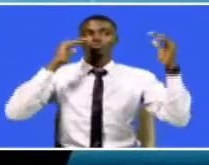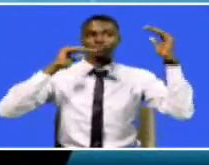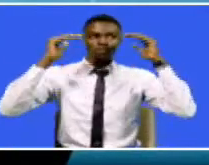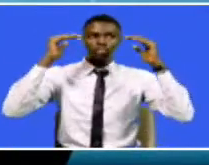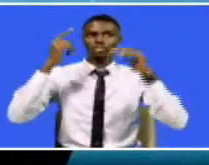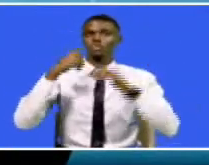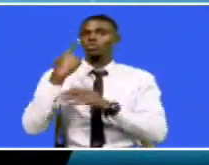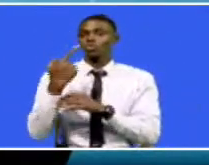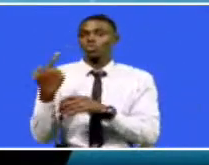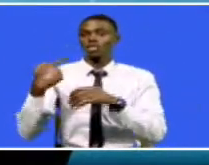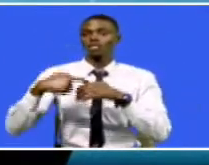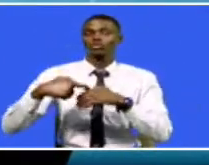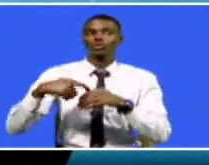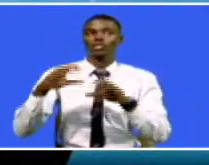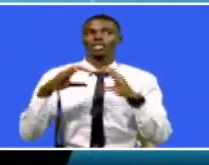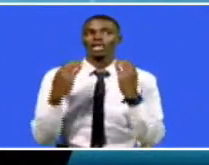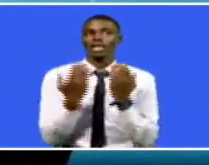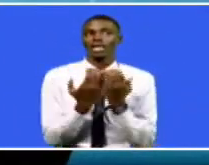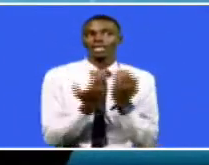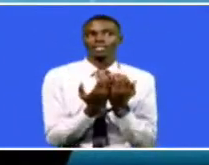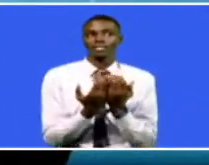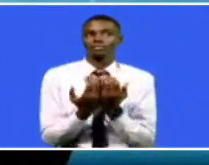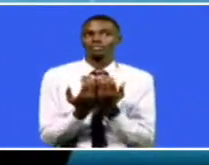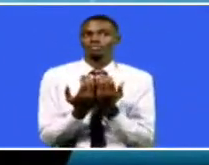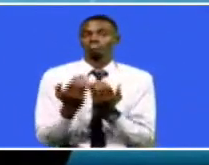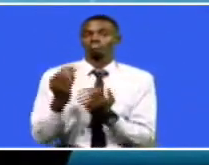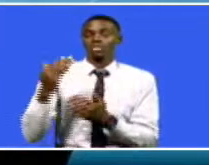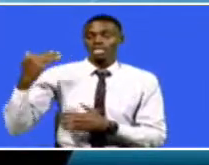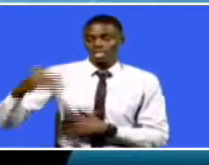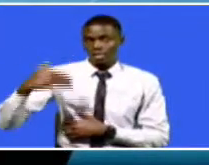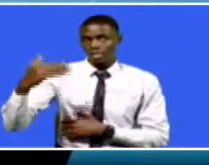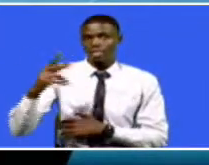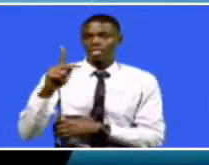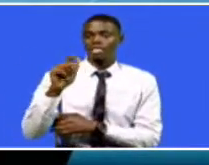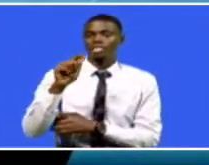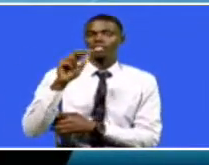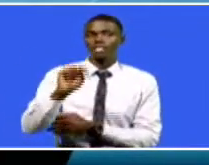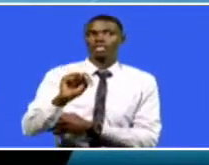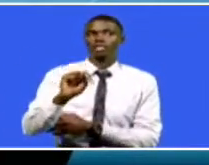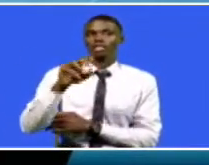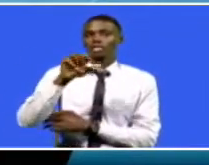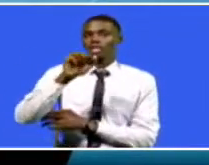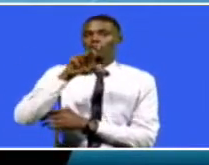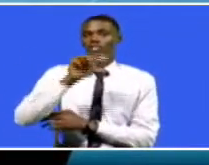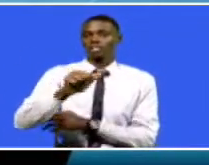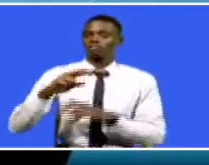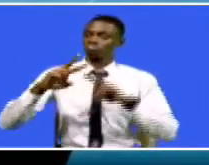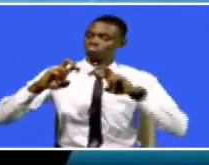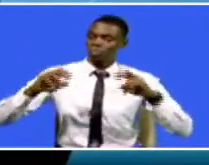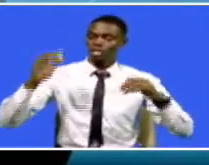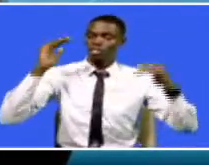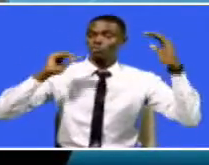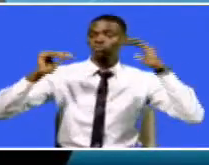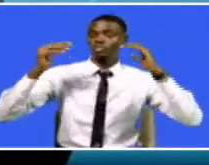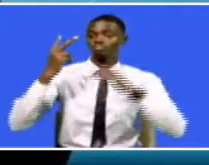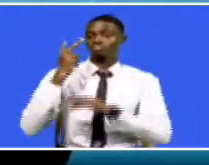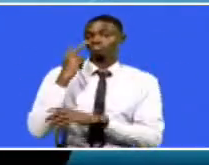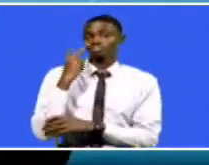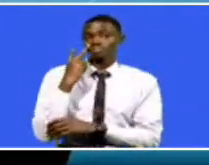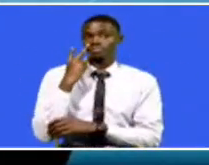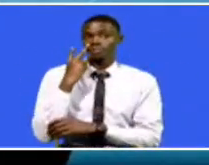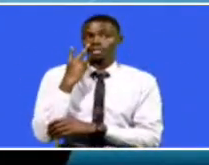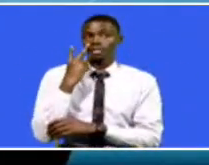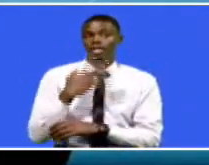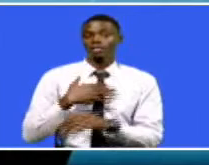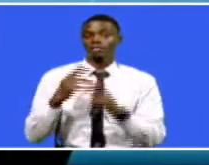who attend classes, take this, aboard the vessel daily. KTN's Sada Hassan explored the university at sea and